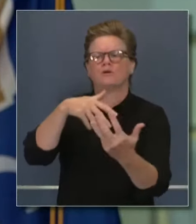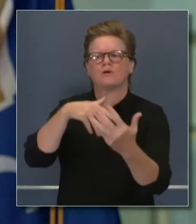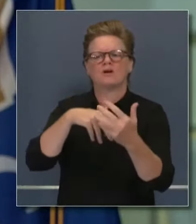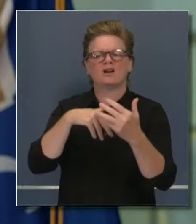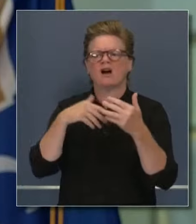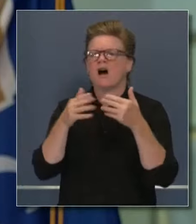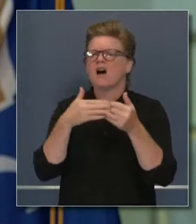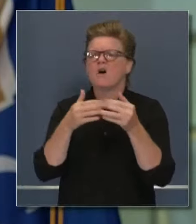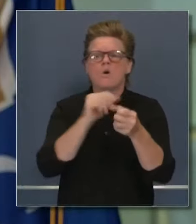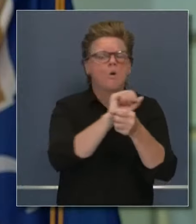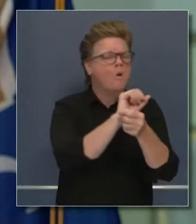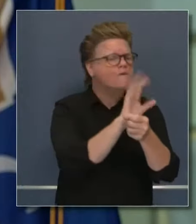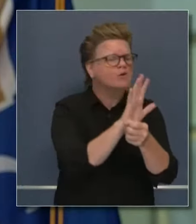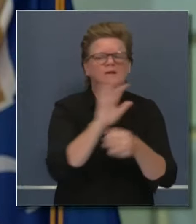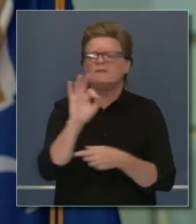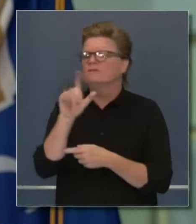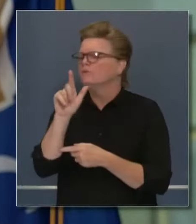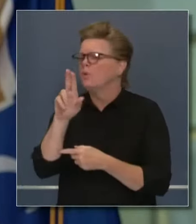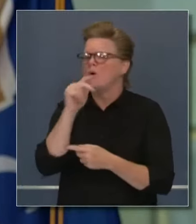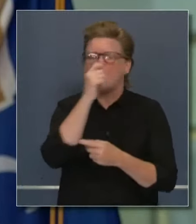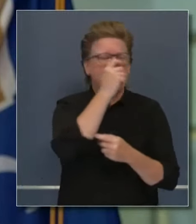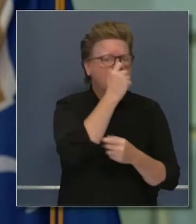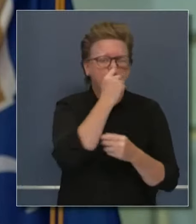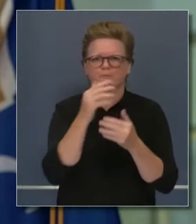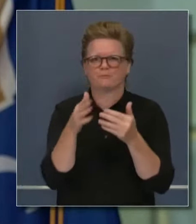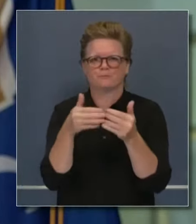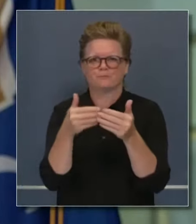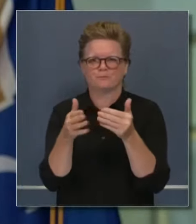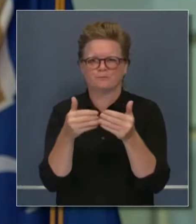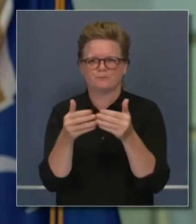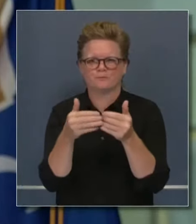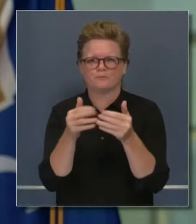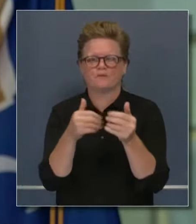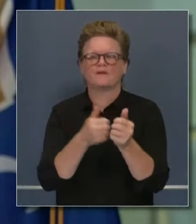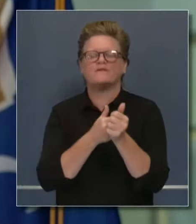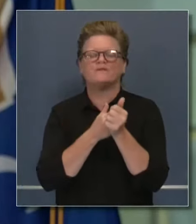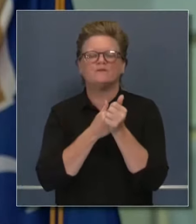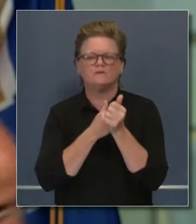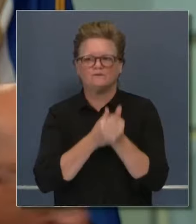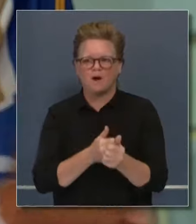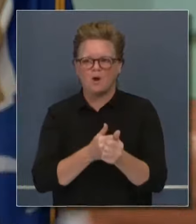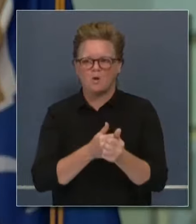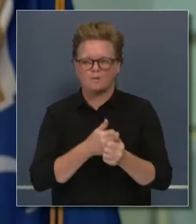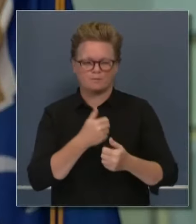these infectious diseases in check in California throughout the next many months.